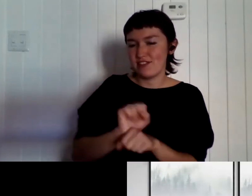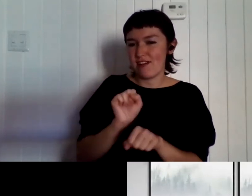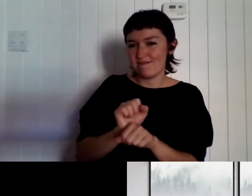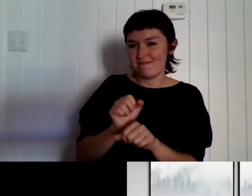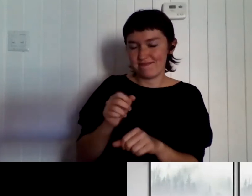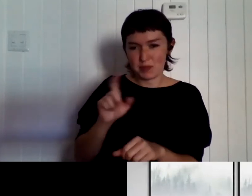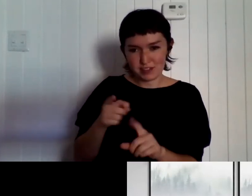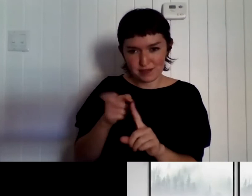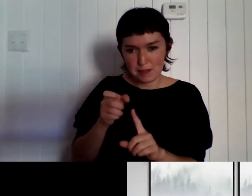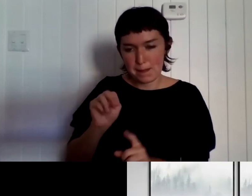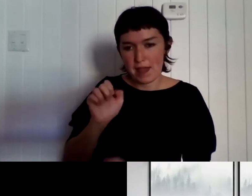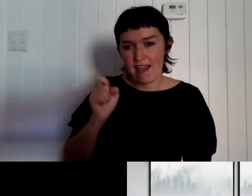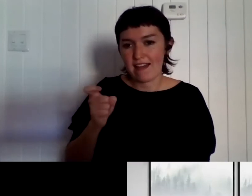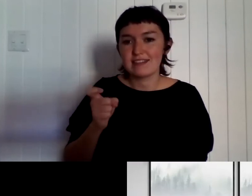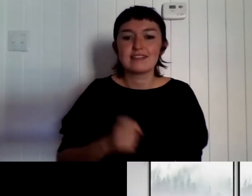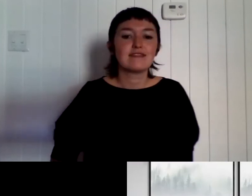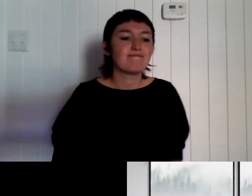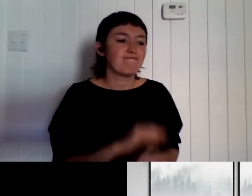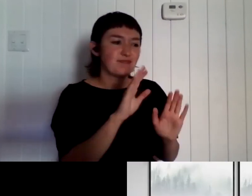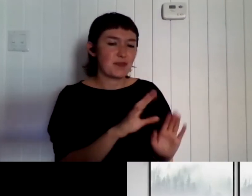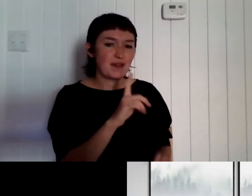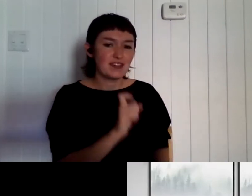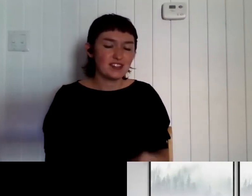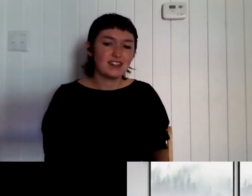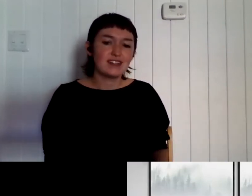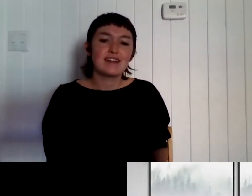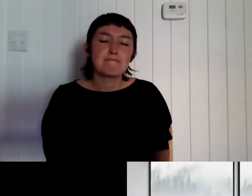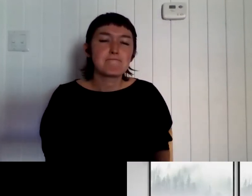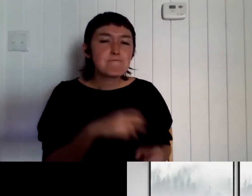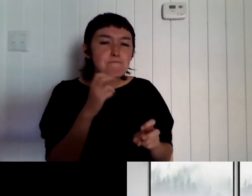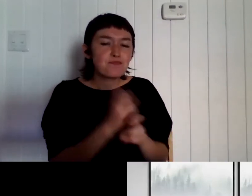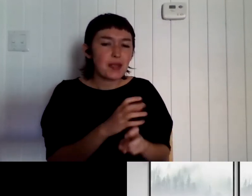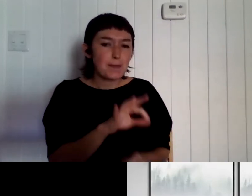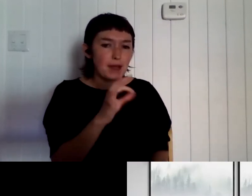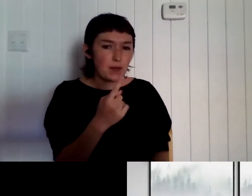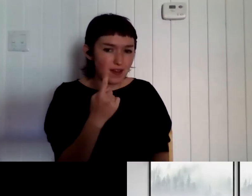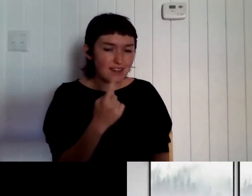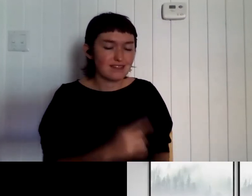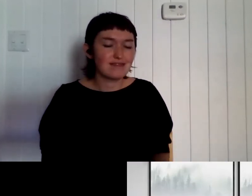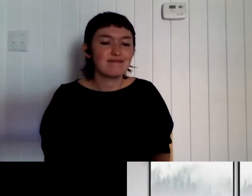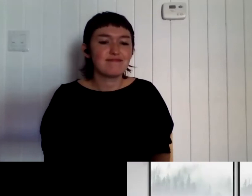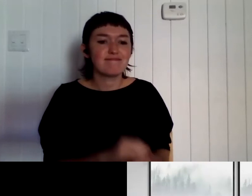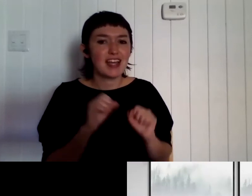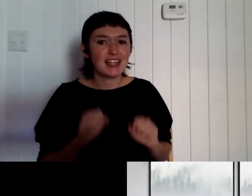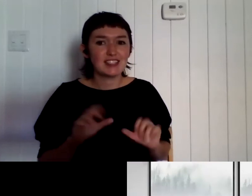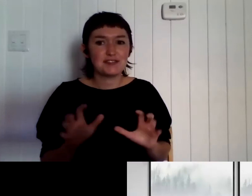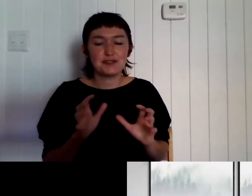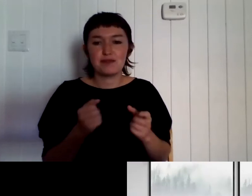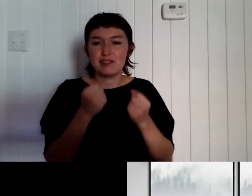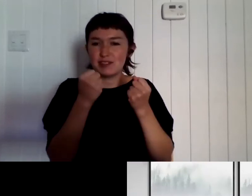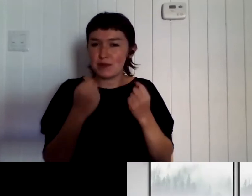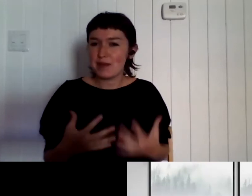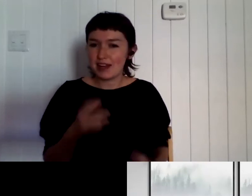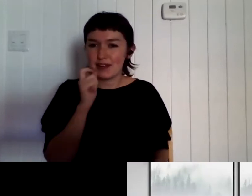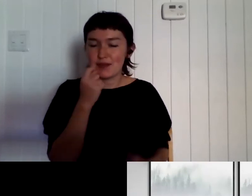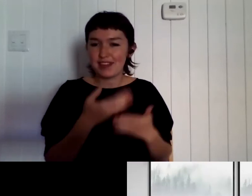Awesome question. It's so hard to pick one because, like I said, I get to do so many different cool things. But if I had to sort of